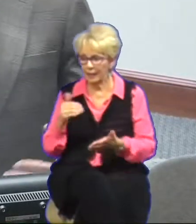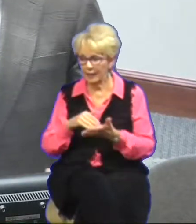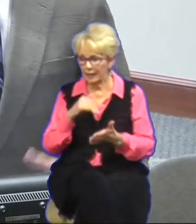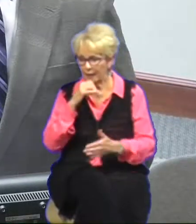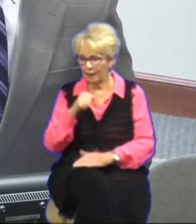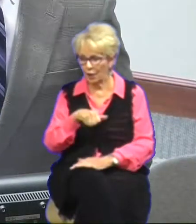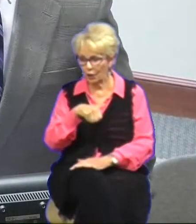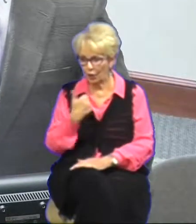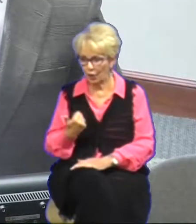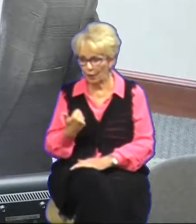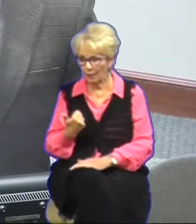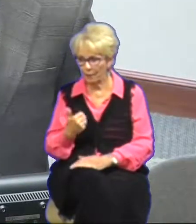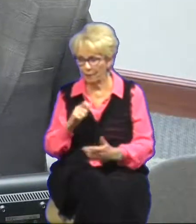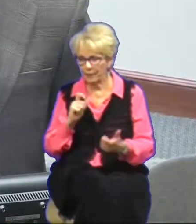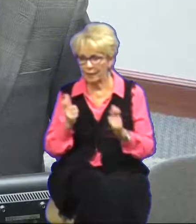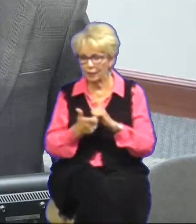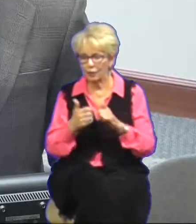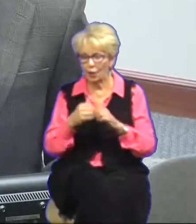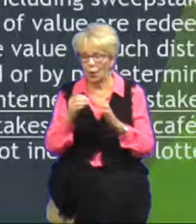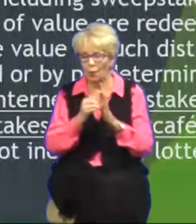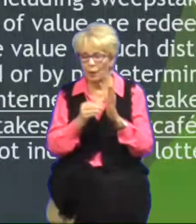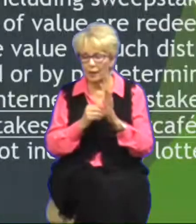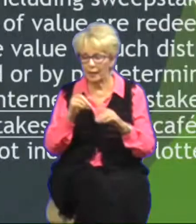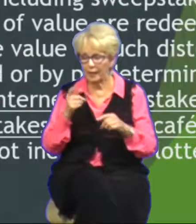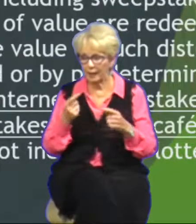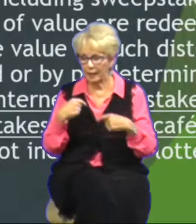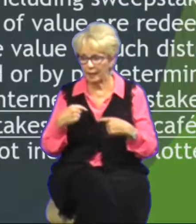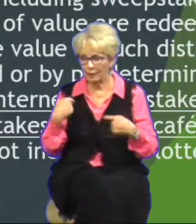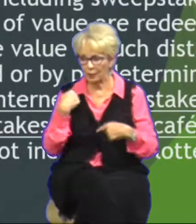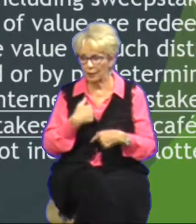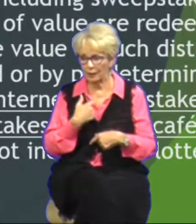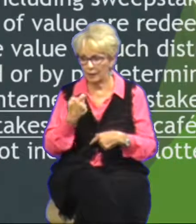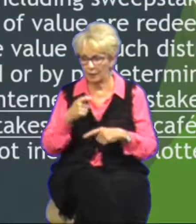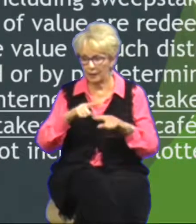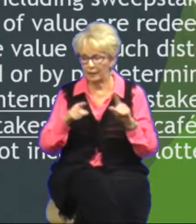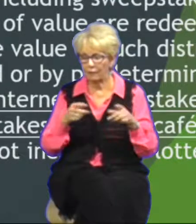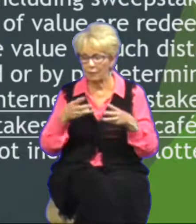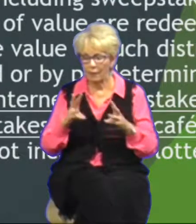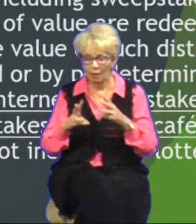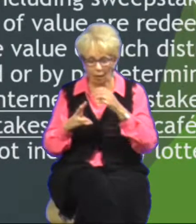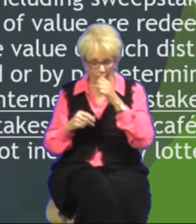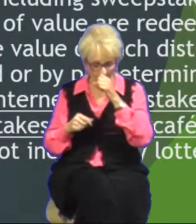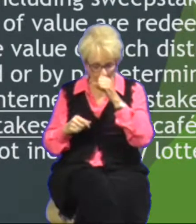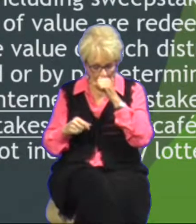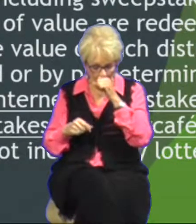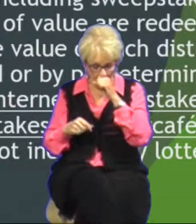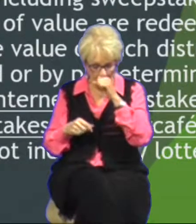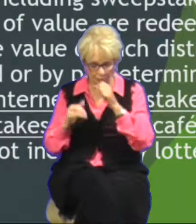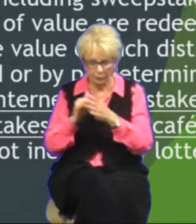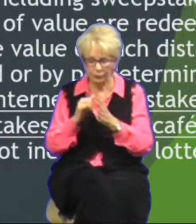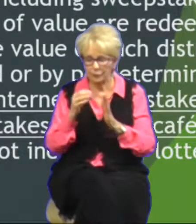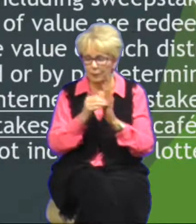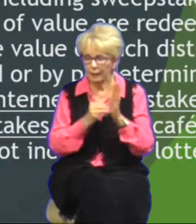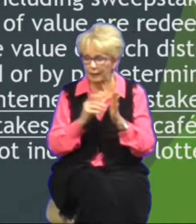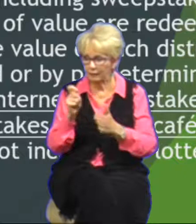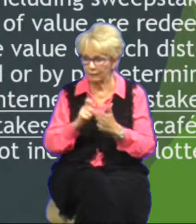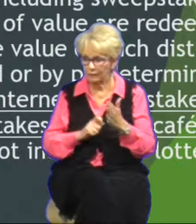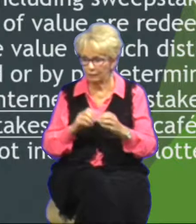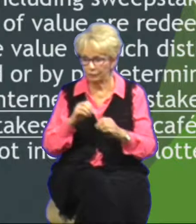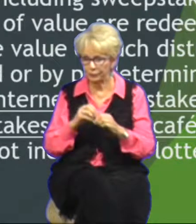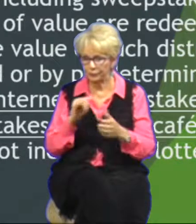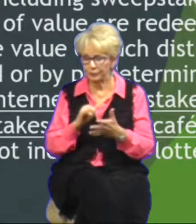is another change to the ordinance, but it came to us kind of a little bit different way. As you know, this ordinance was written